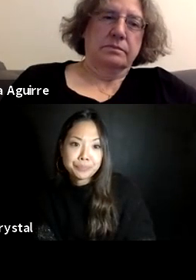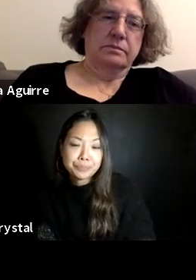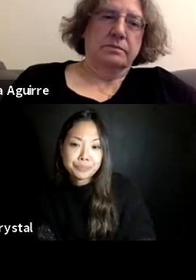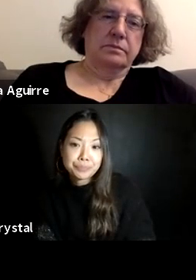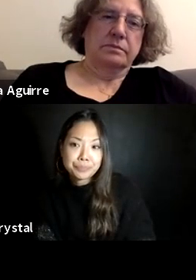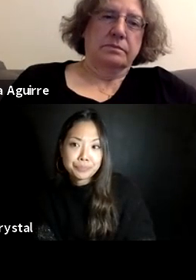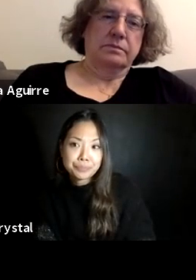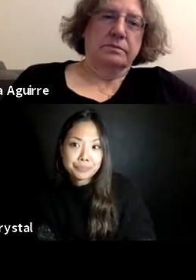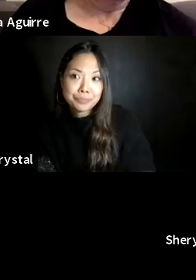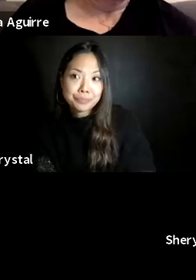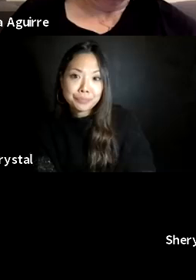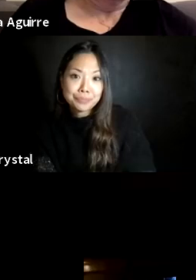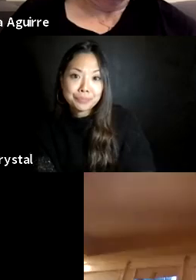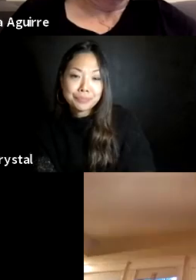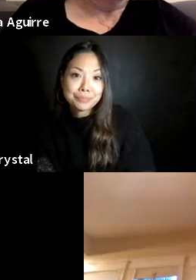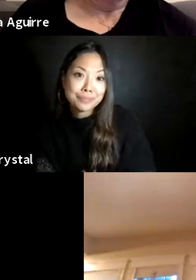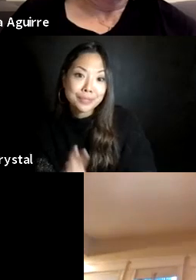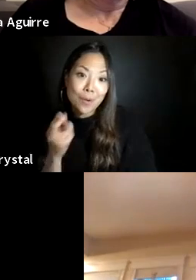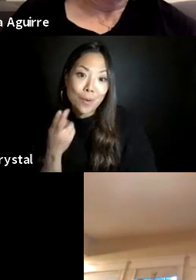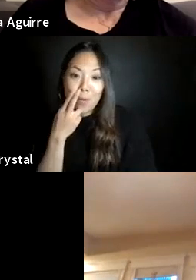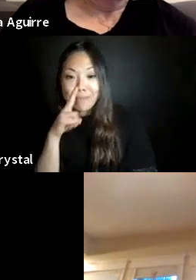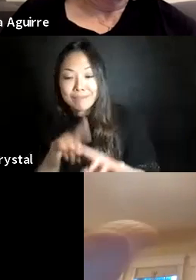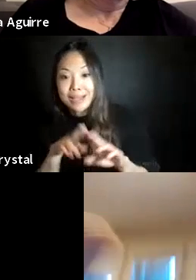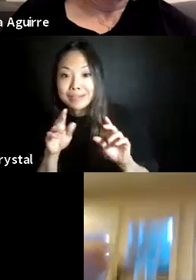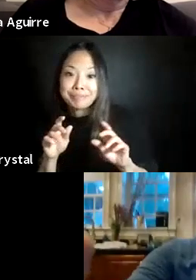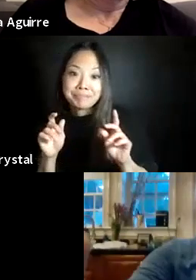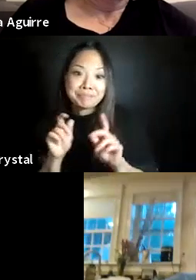Oh, the fun. All right.